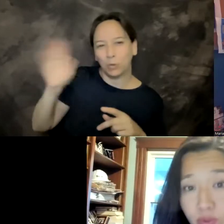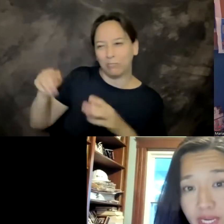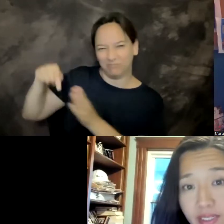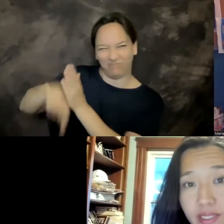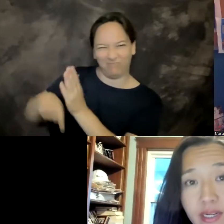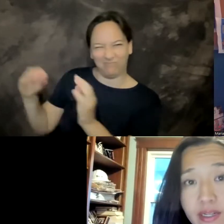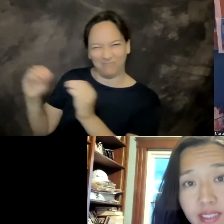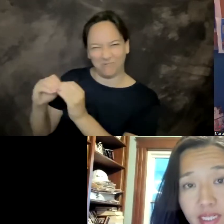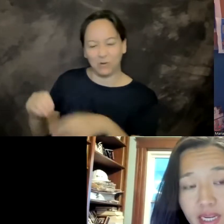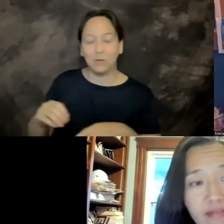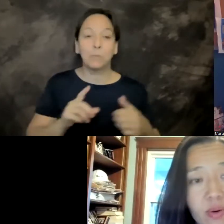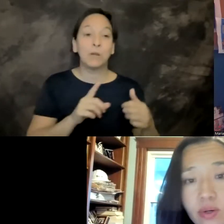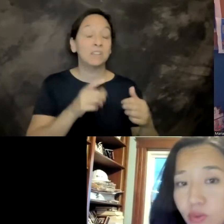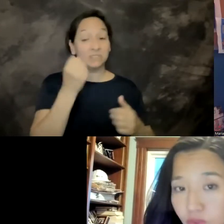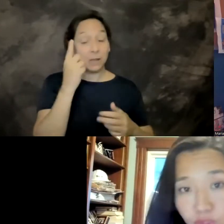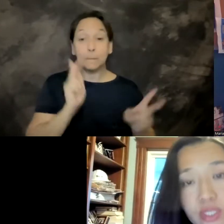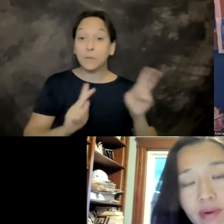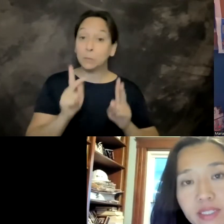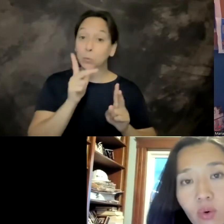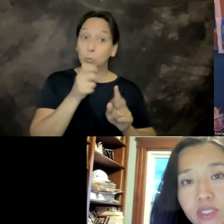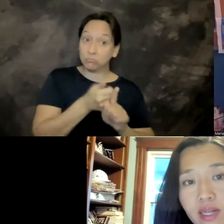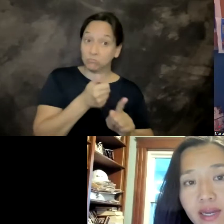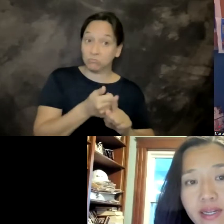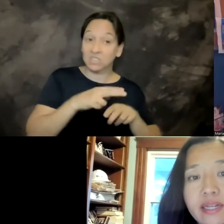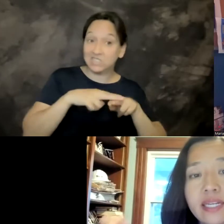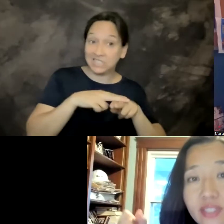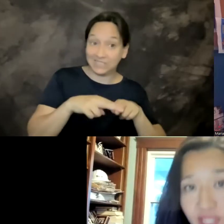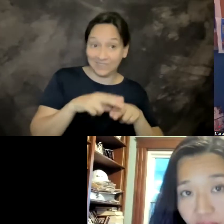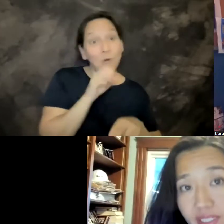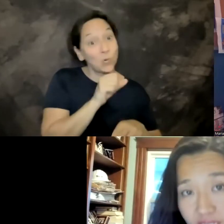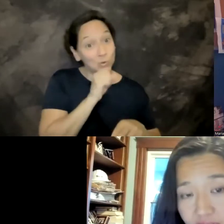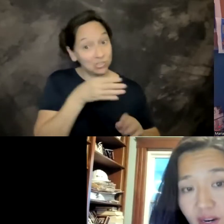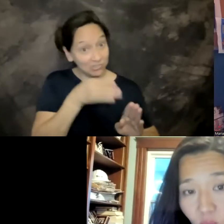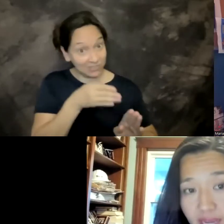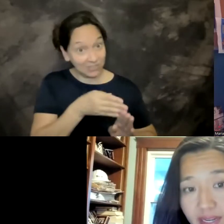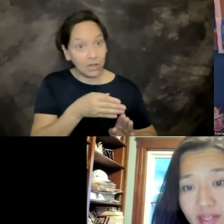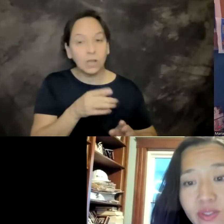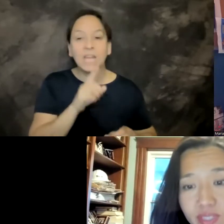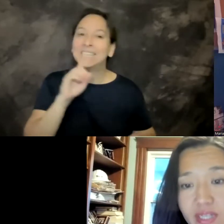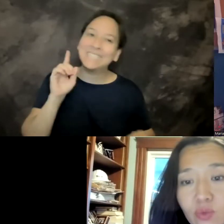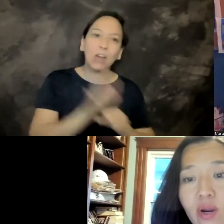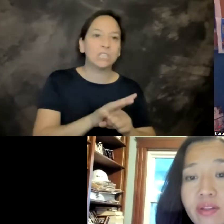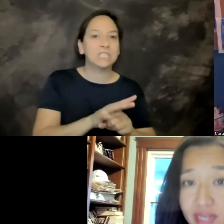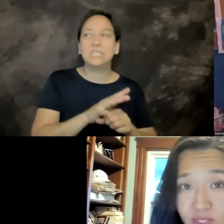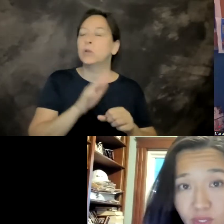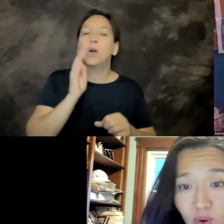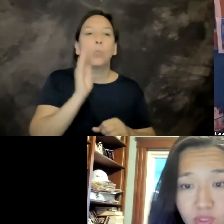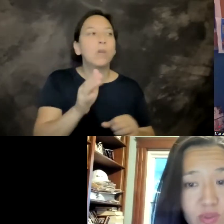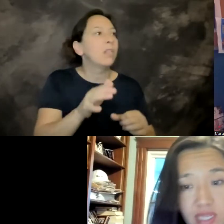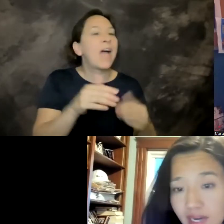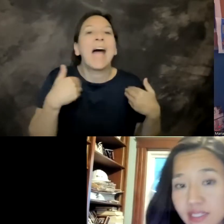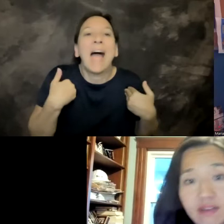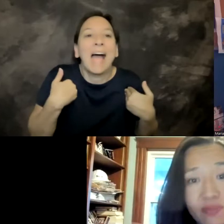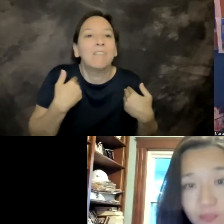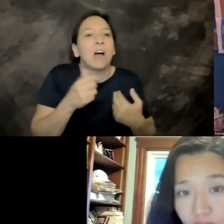everyone who takes the T, everyone who usually rides the Orange Line is guaranteed a way to get to where they need to go. So